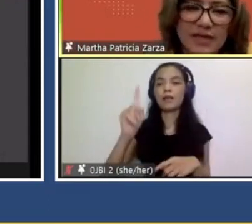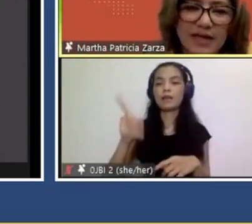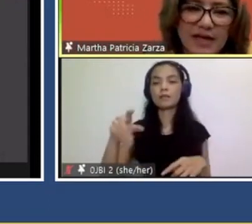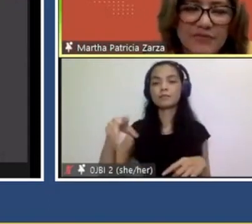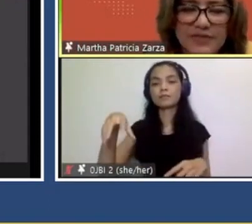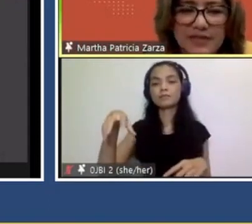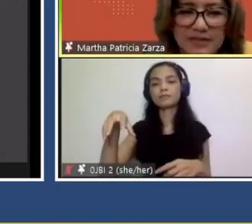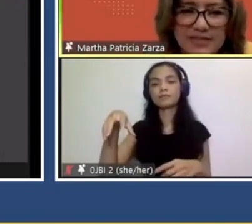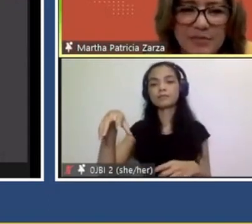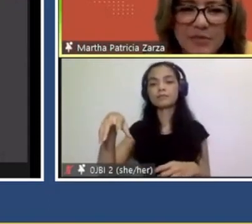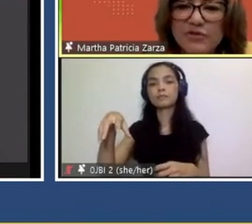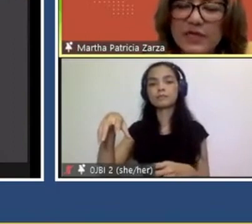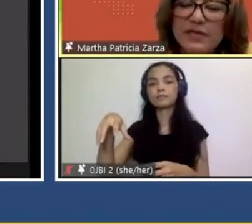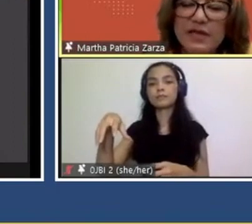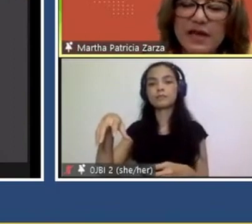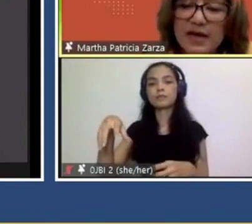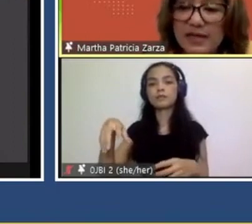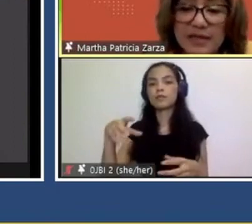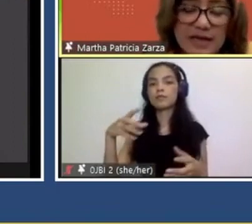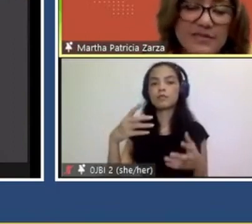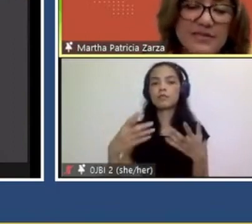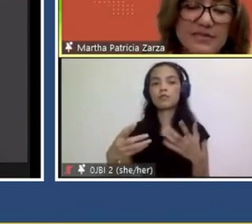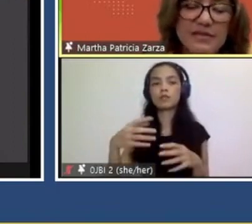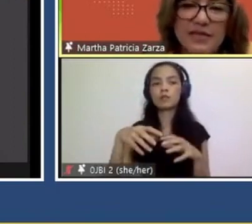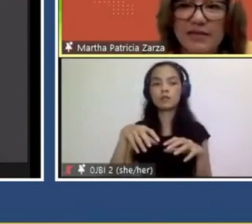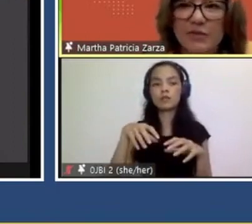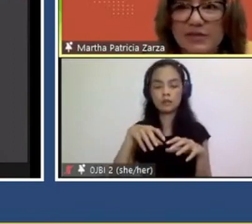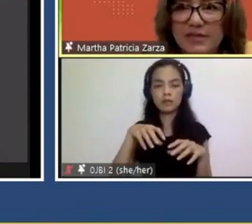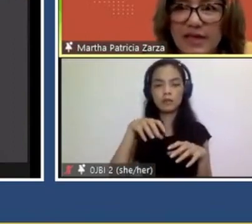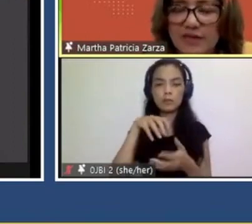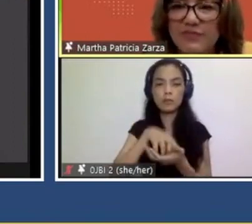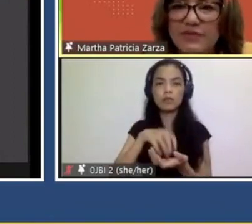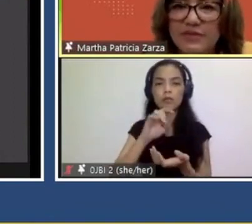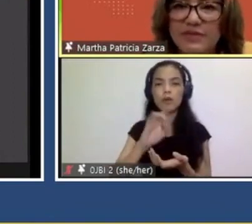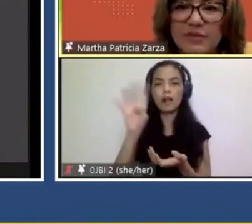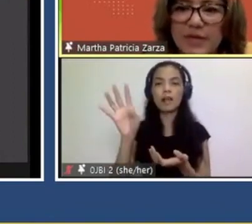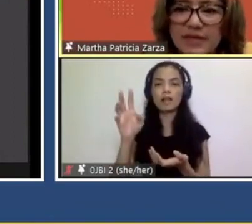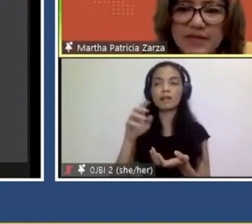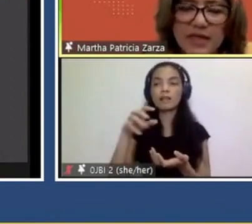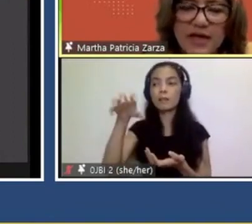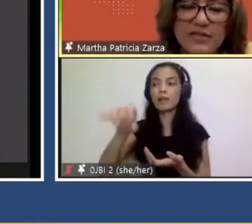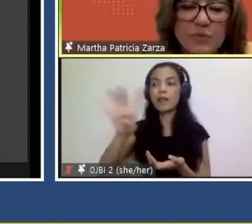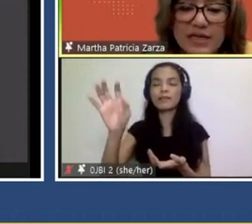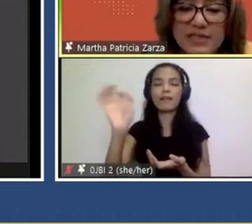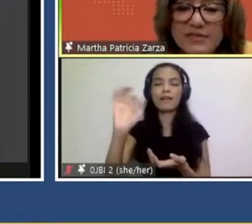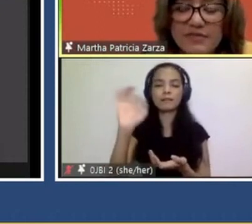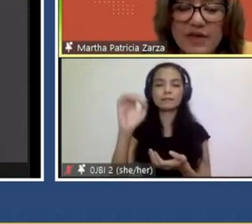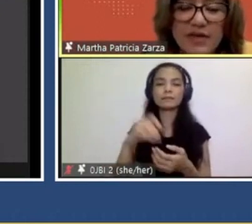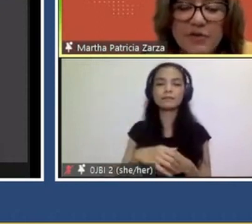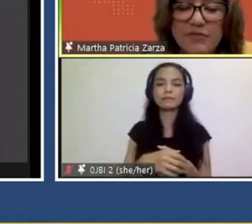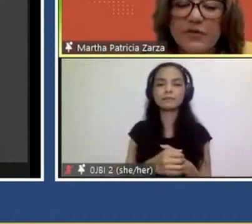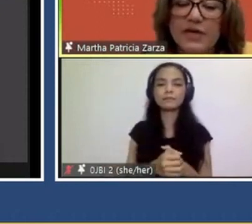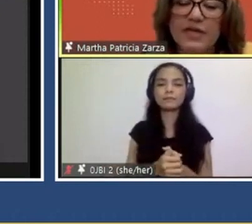can have in the same country arid lands like the one that I have in the right, as well